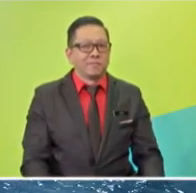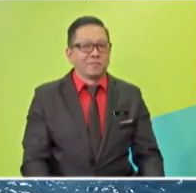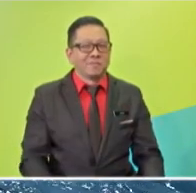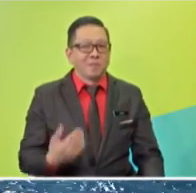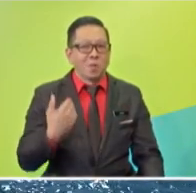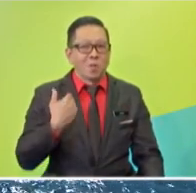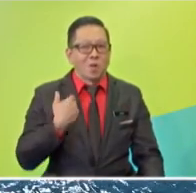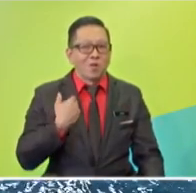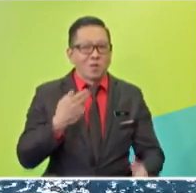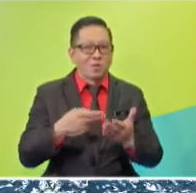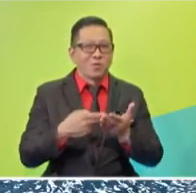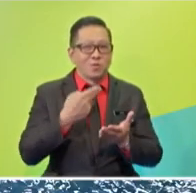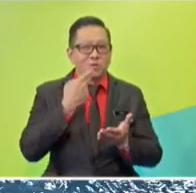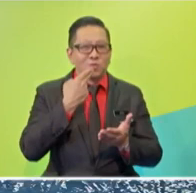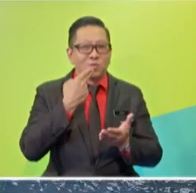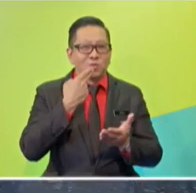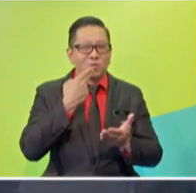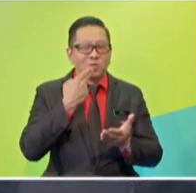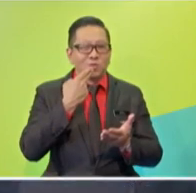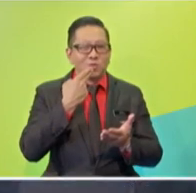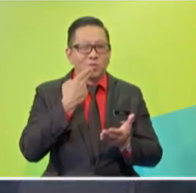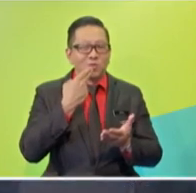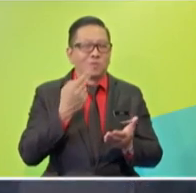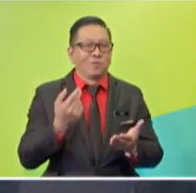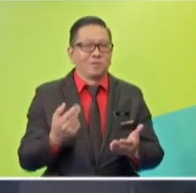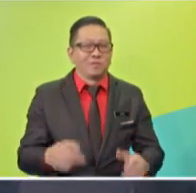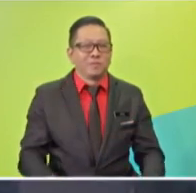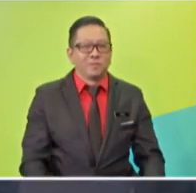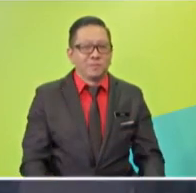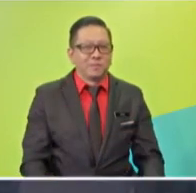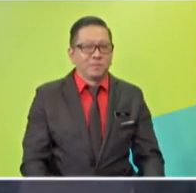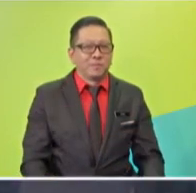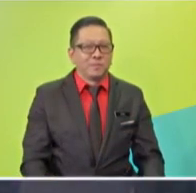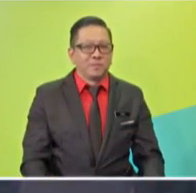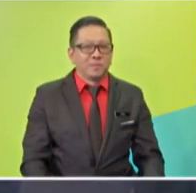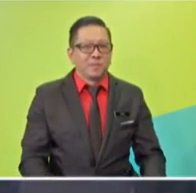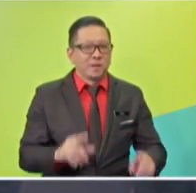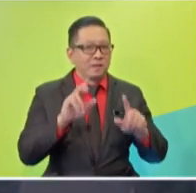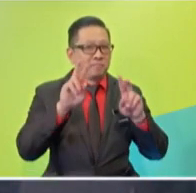just have like a stainless steel spoon. Stainless steel spoon. All right, let's see.